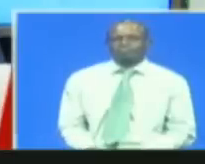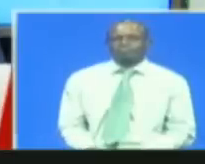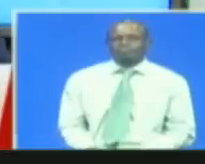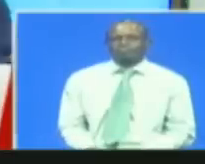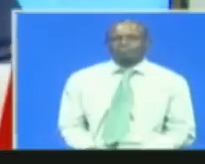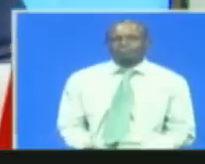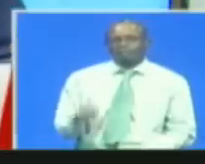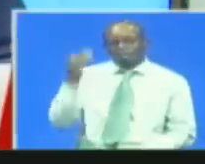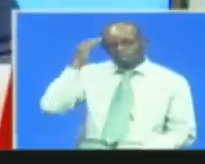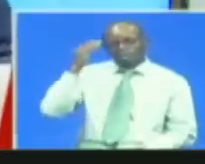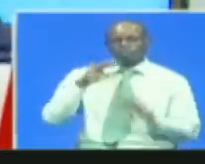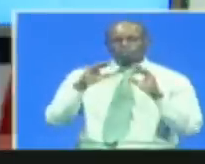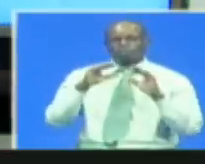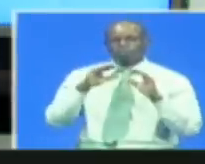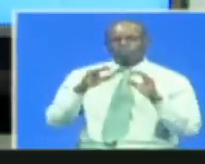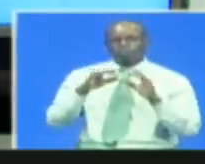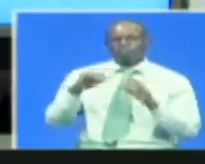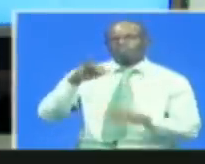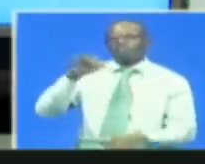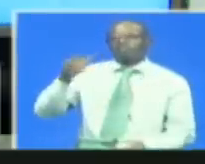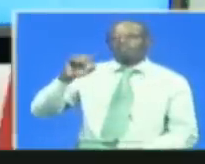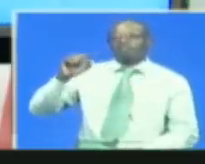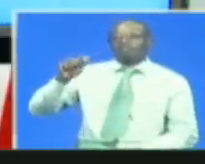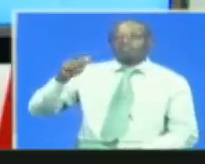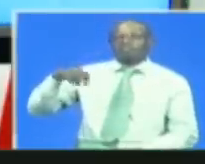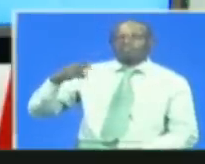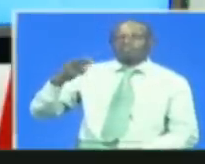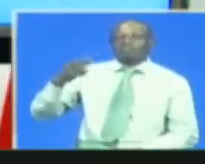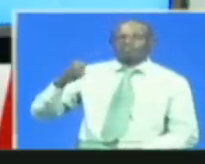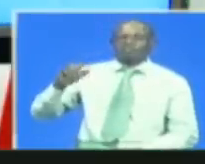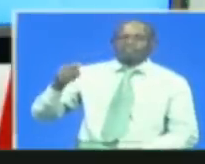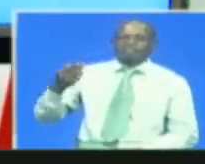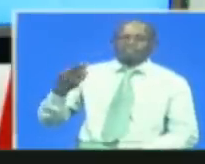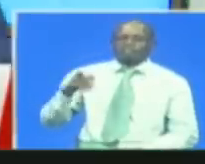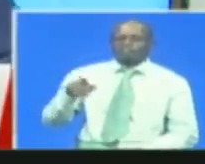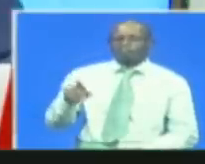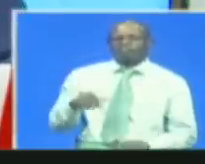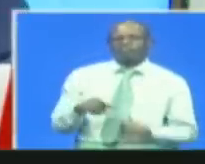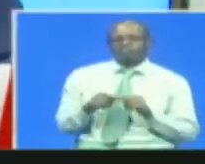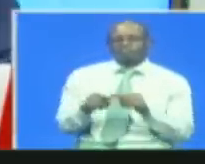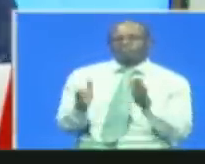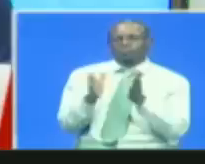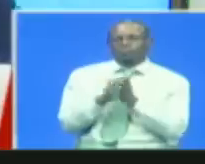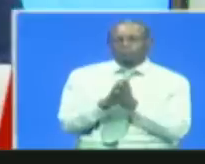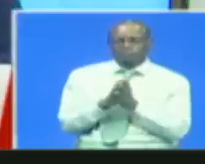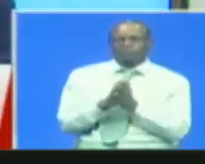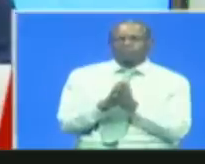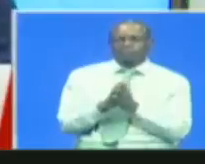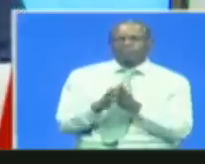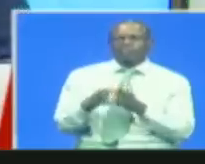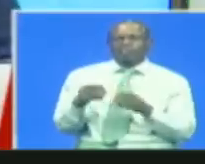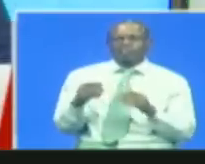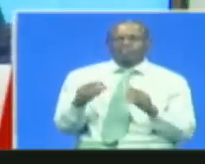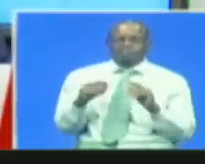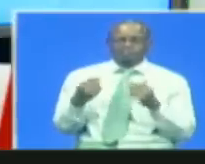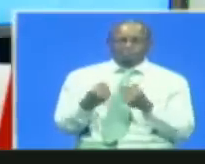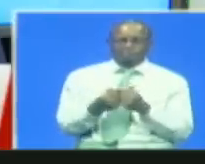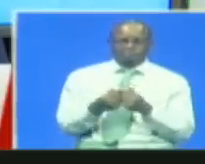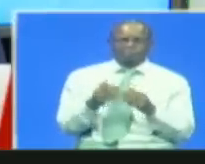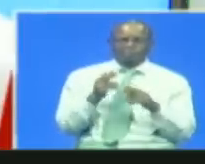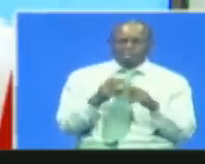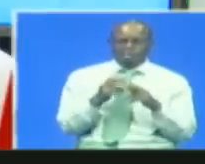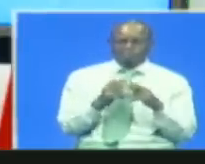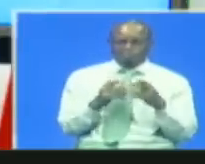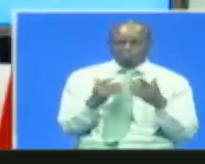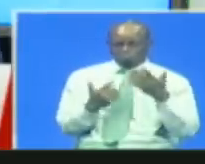Head coach Japhet Munala stuck with a final list of experienced players as he named the team that will take part in the All Africa Games qualifiers